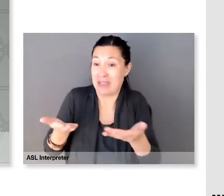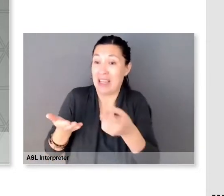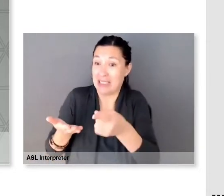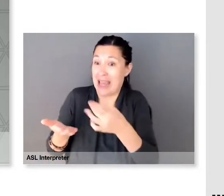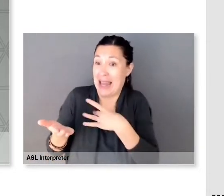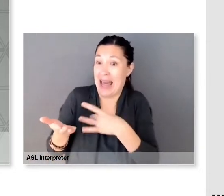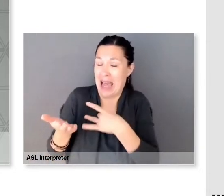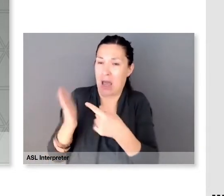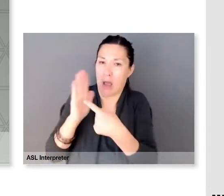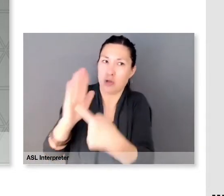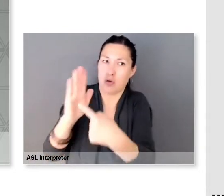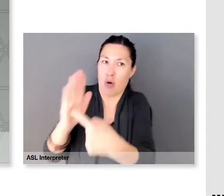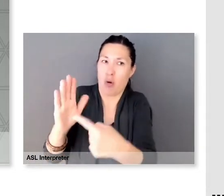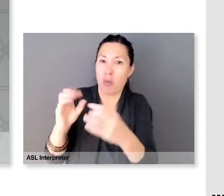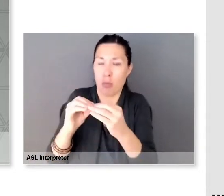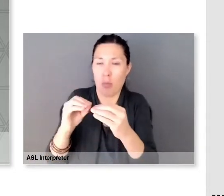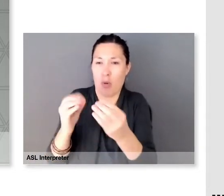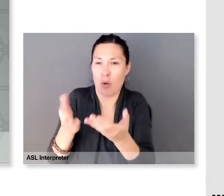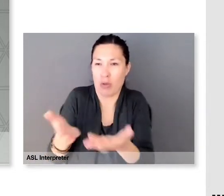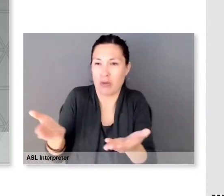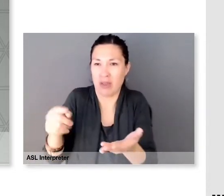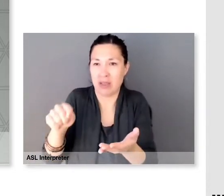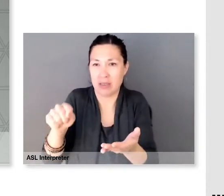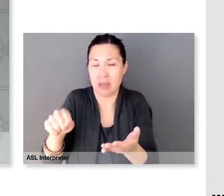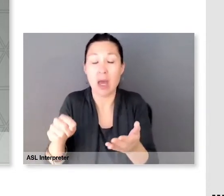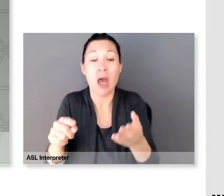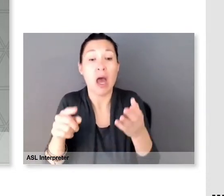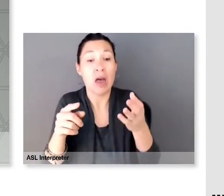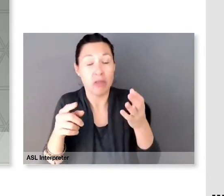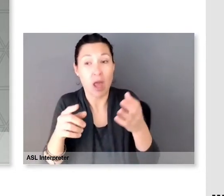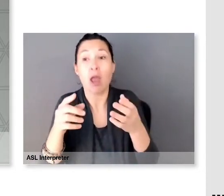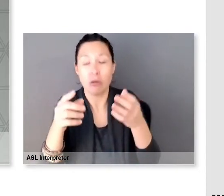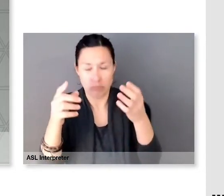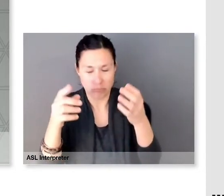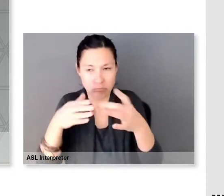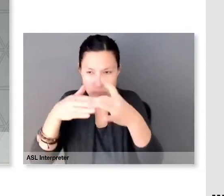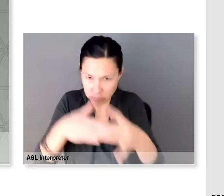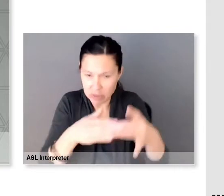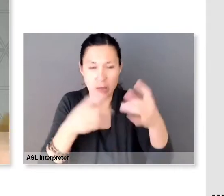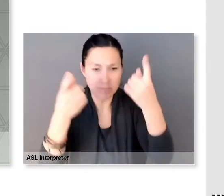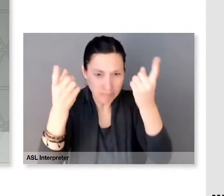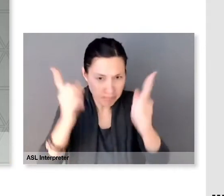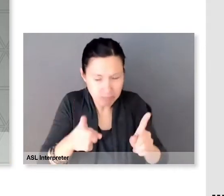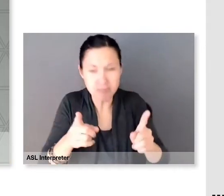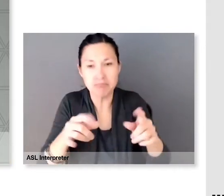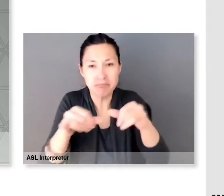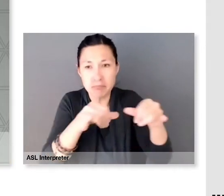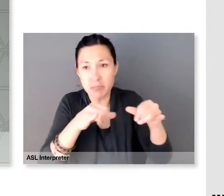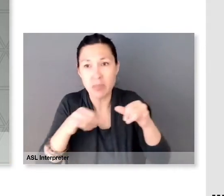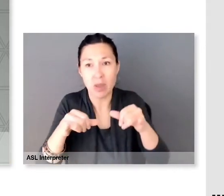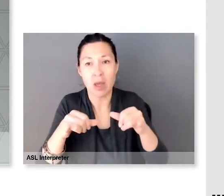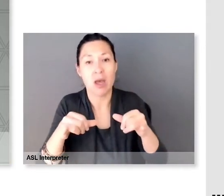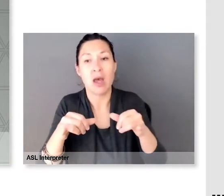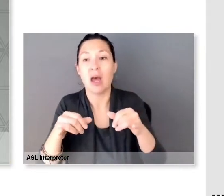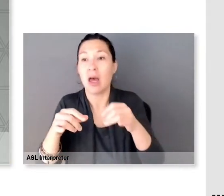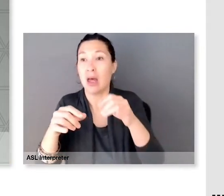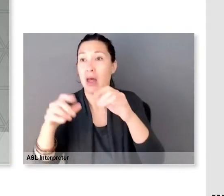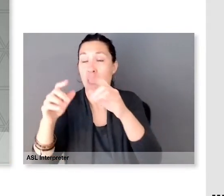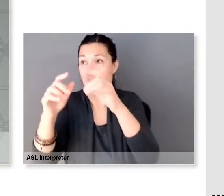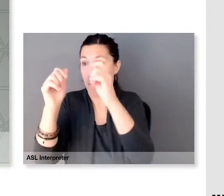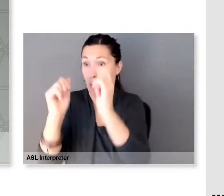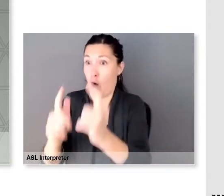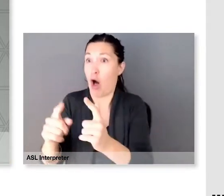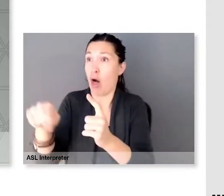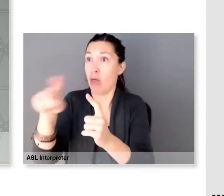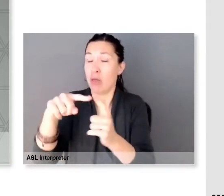escalating process of consensus building, in which case all of the individuals will tend to converge towards similar preferences. In